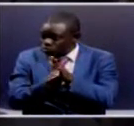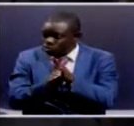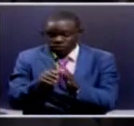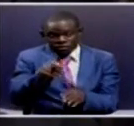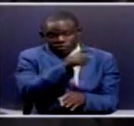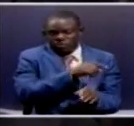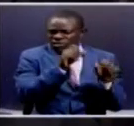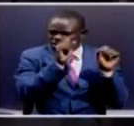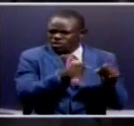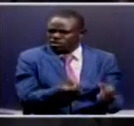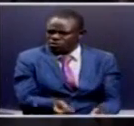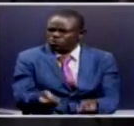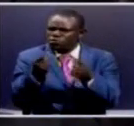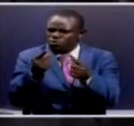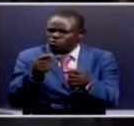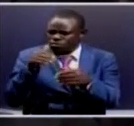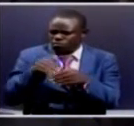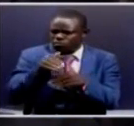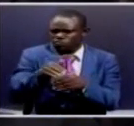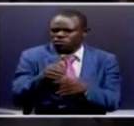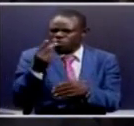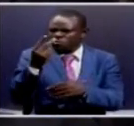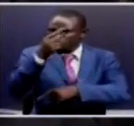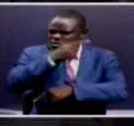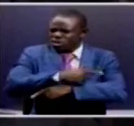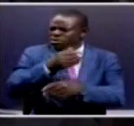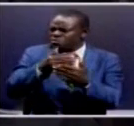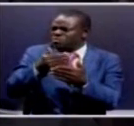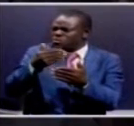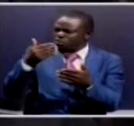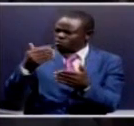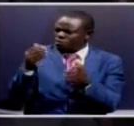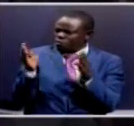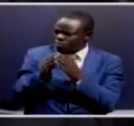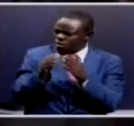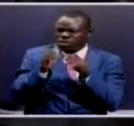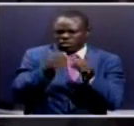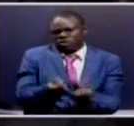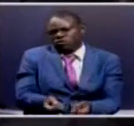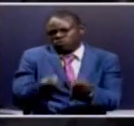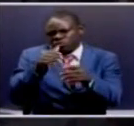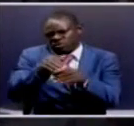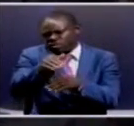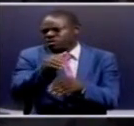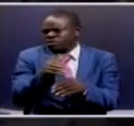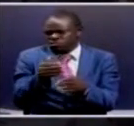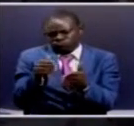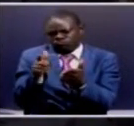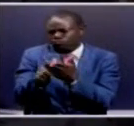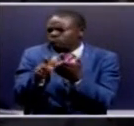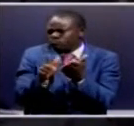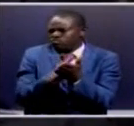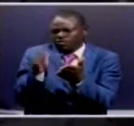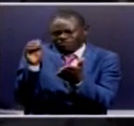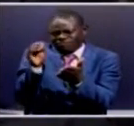within 2 days prior. 2 days prior to their attendance. Okay? And that the